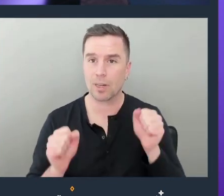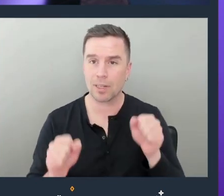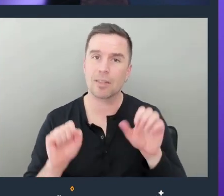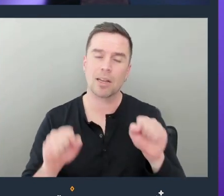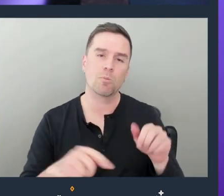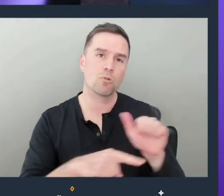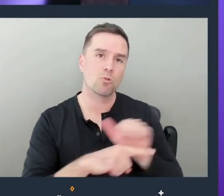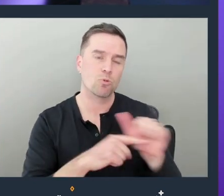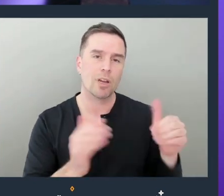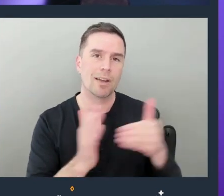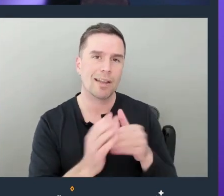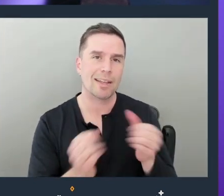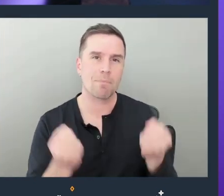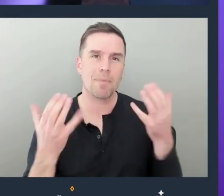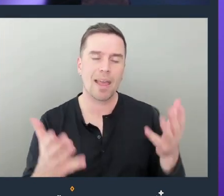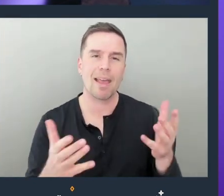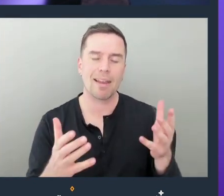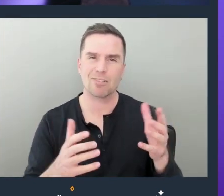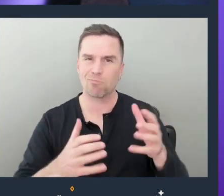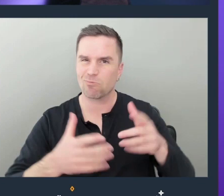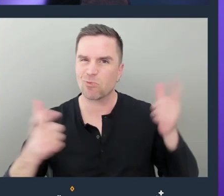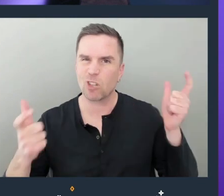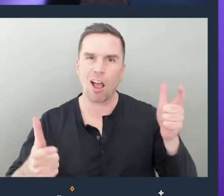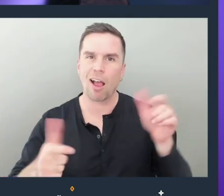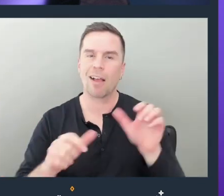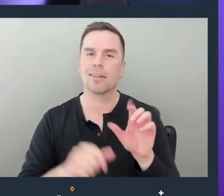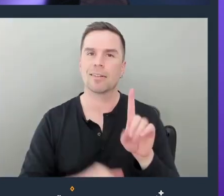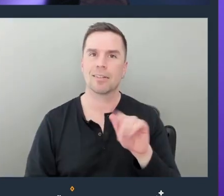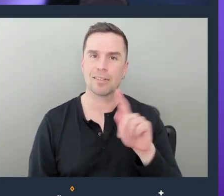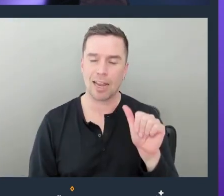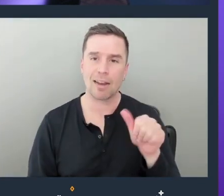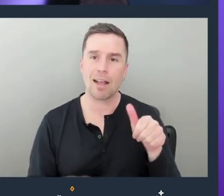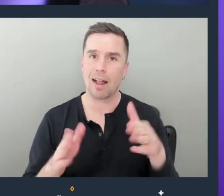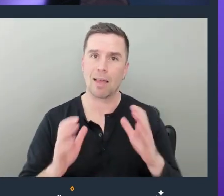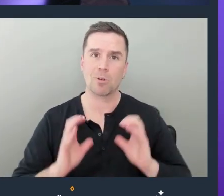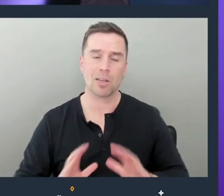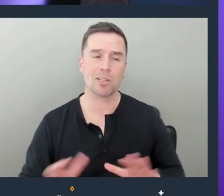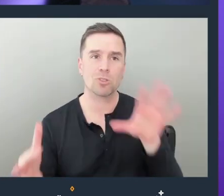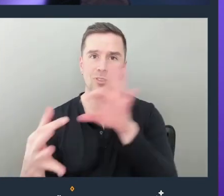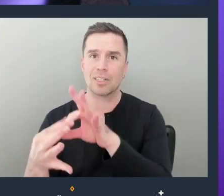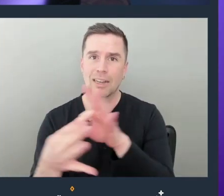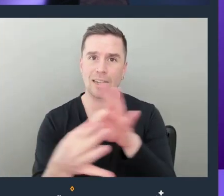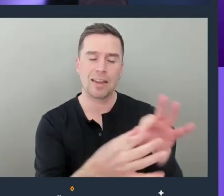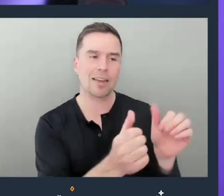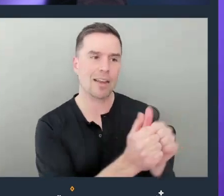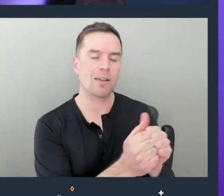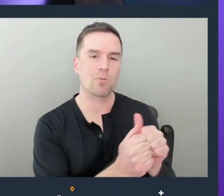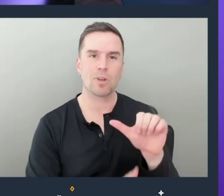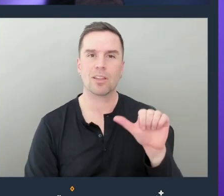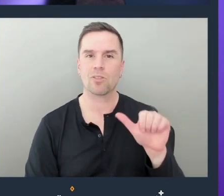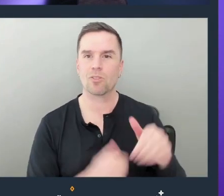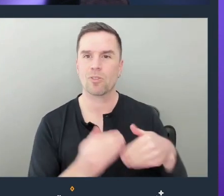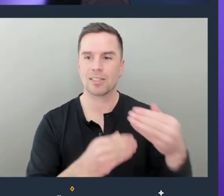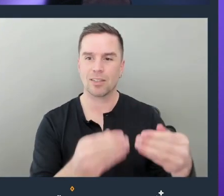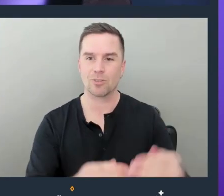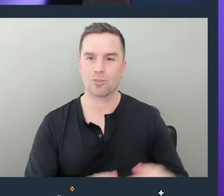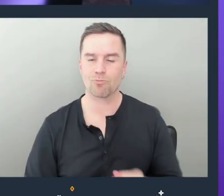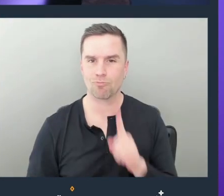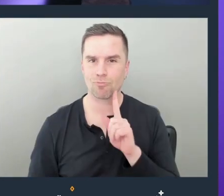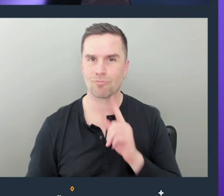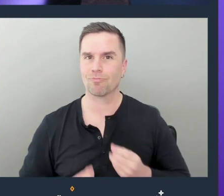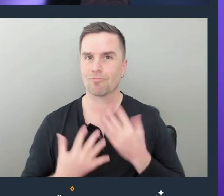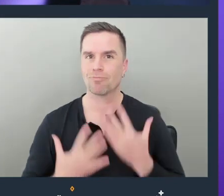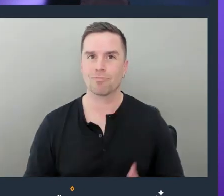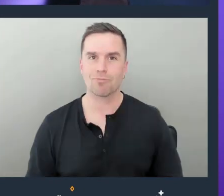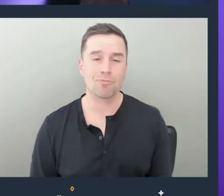cost-effective way, letting their customers connect with ancestors and learn more about their own family histories. It's really inspiring. Another